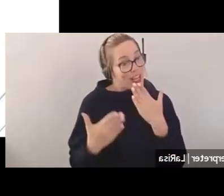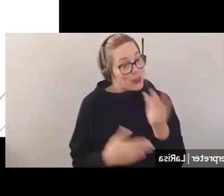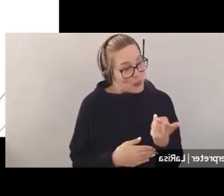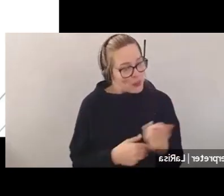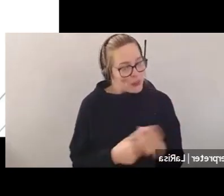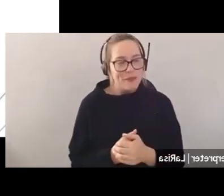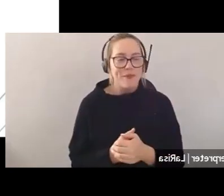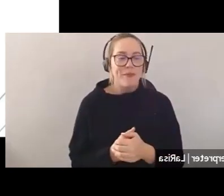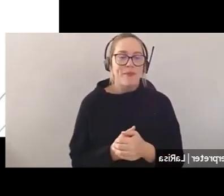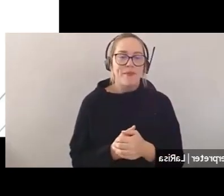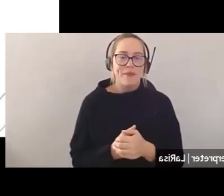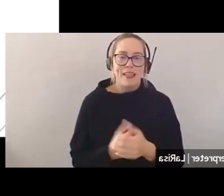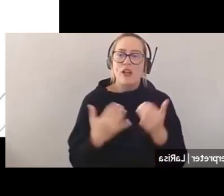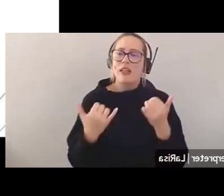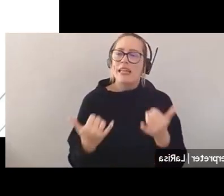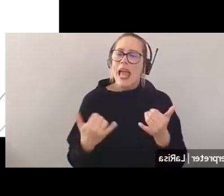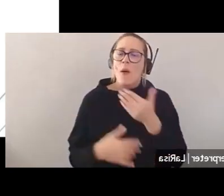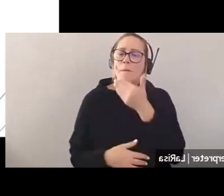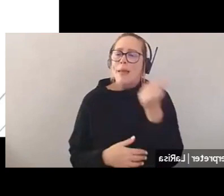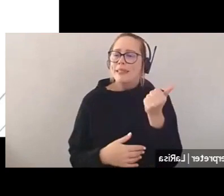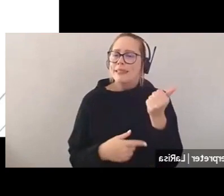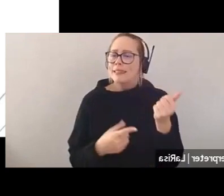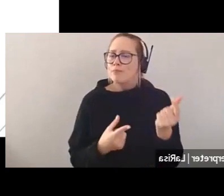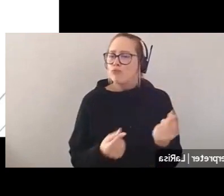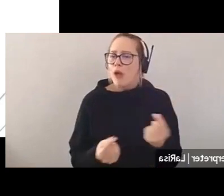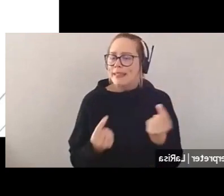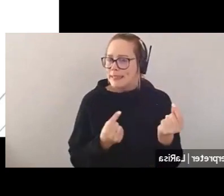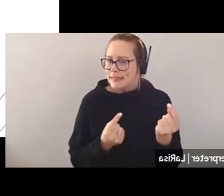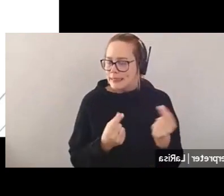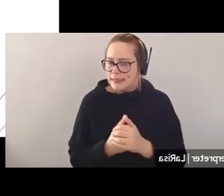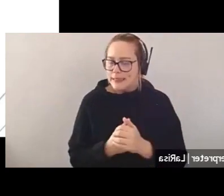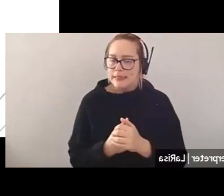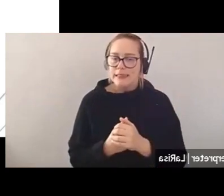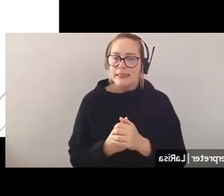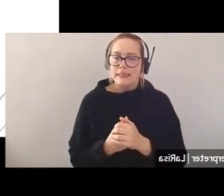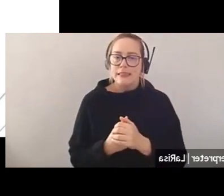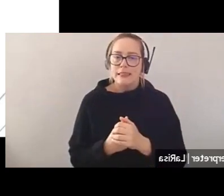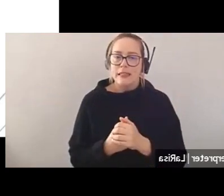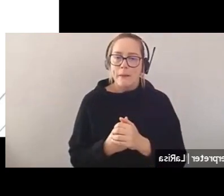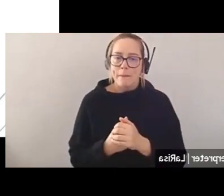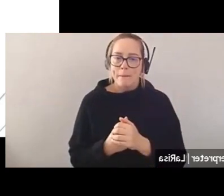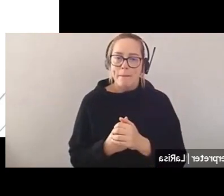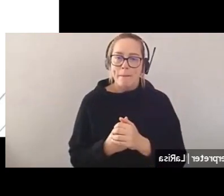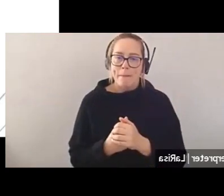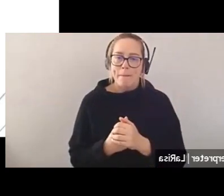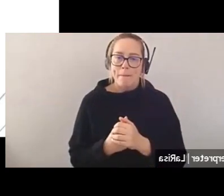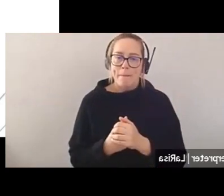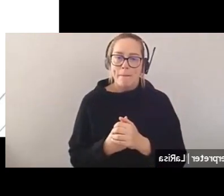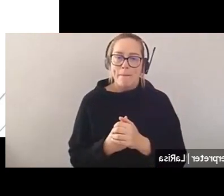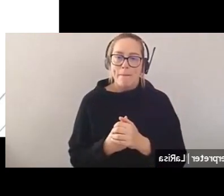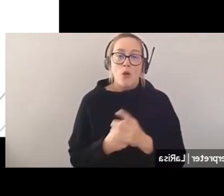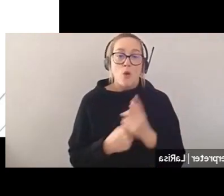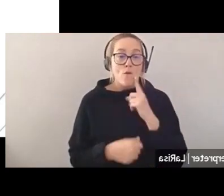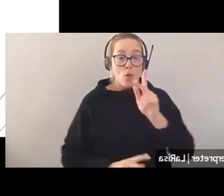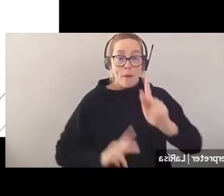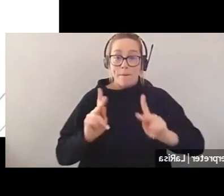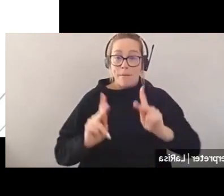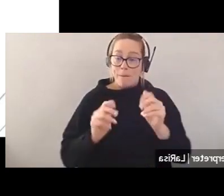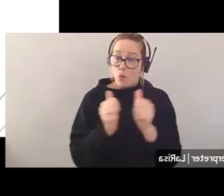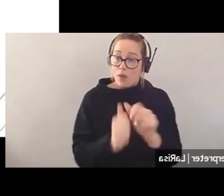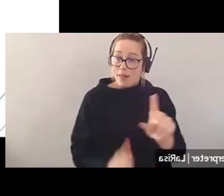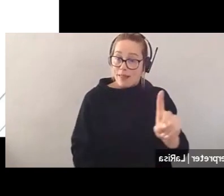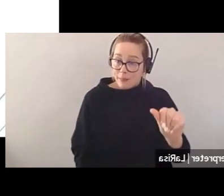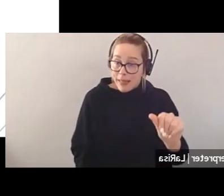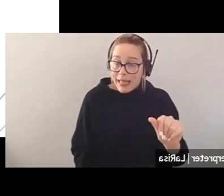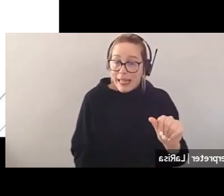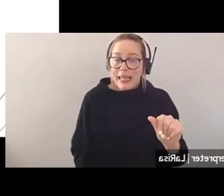so just wanted to say thank you guys. I'm going to talk about some best practices that as a dietitian and